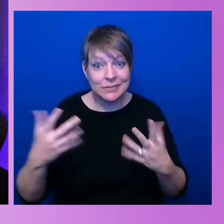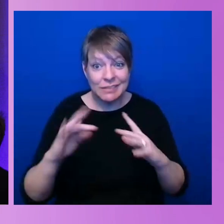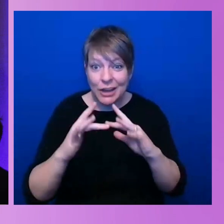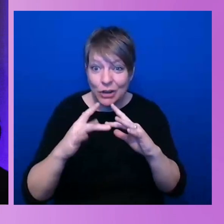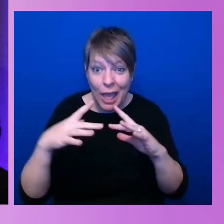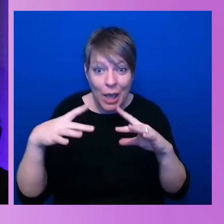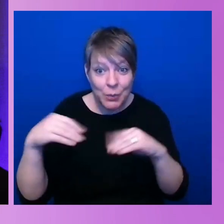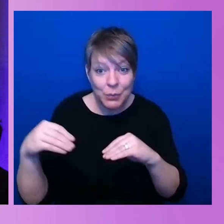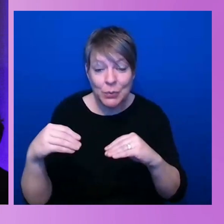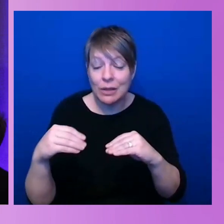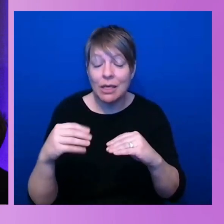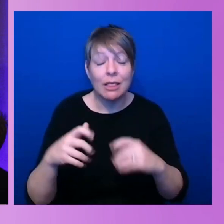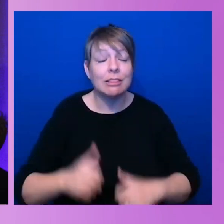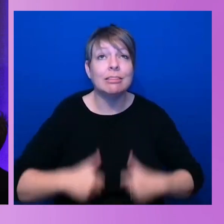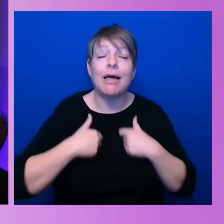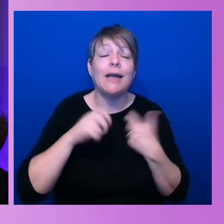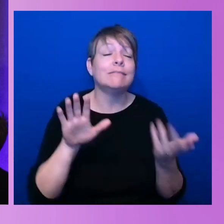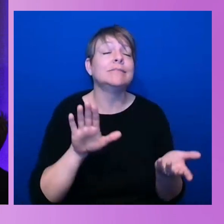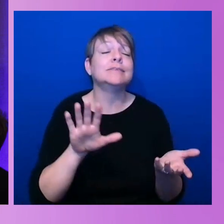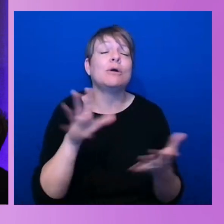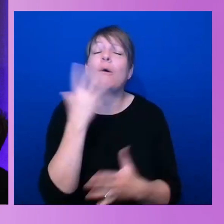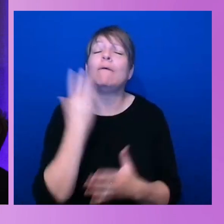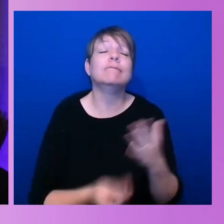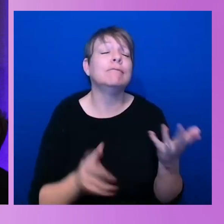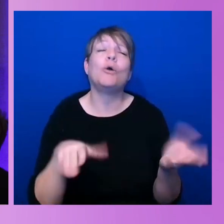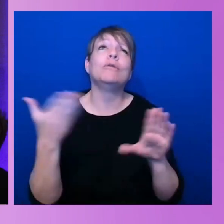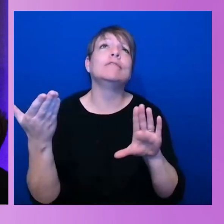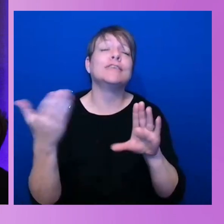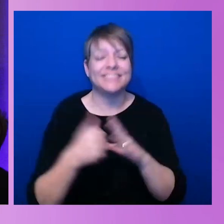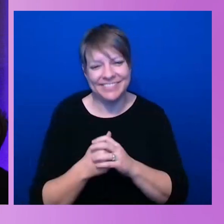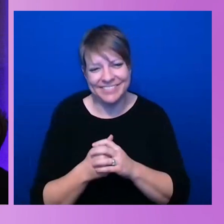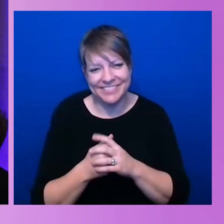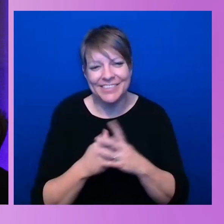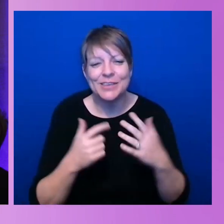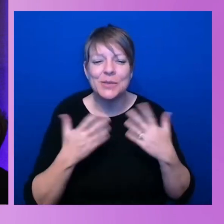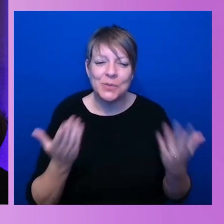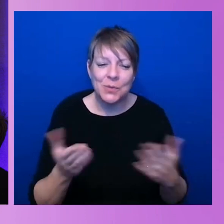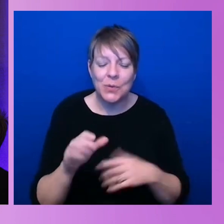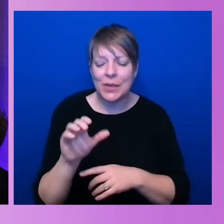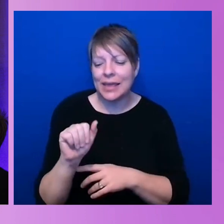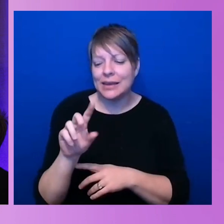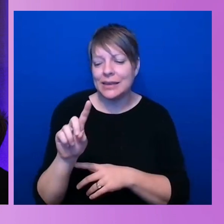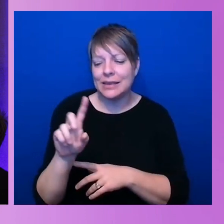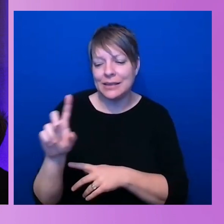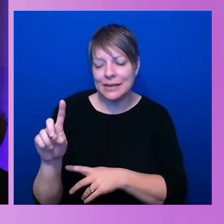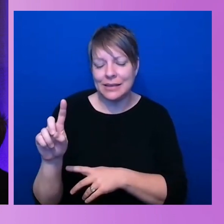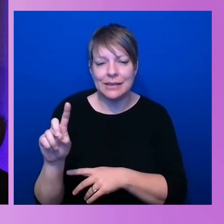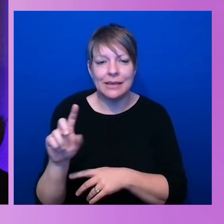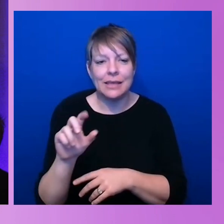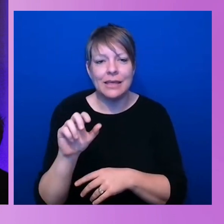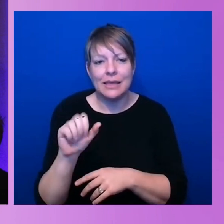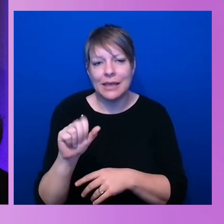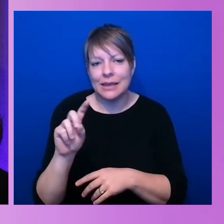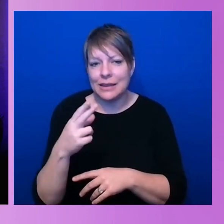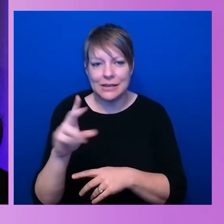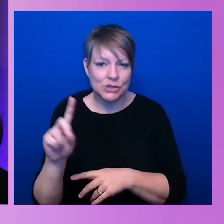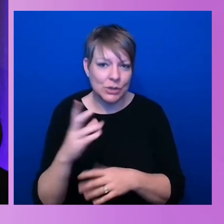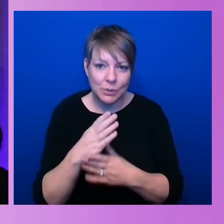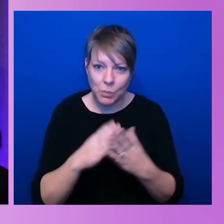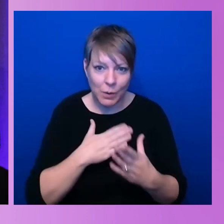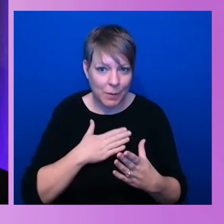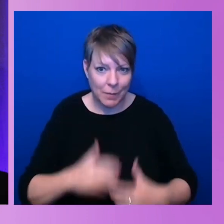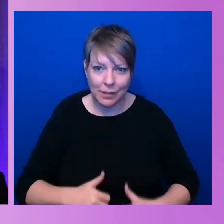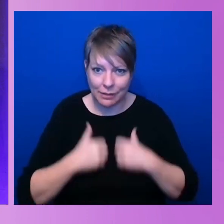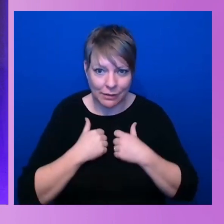ended. So autism, ADD, ADHD is a part of my everyday. It's what caused us to start